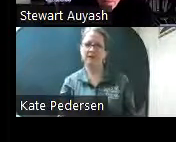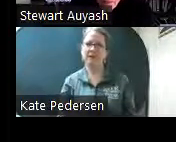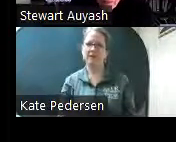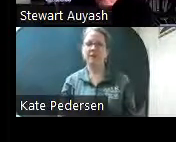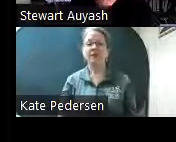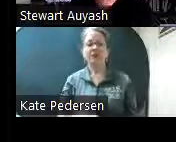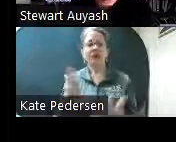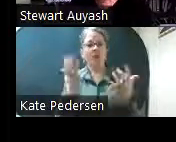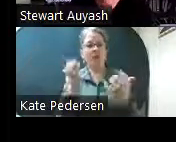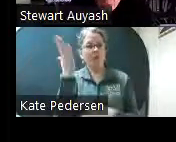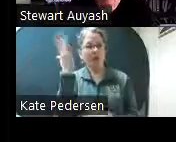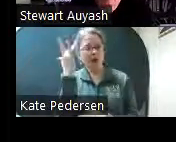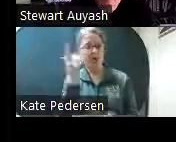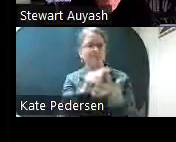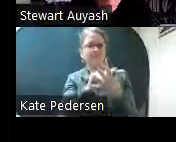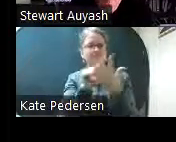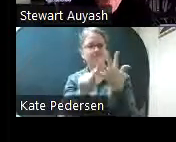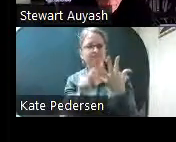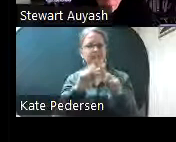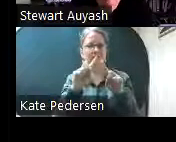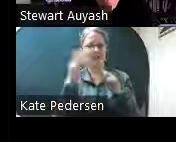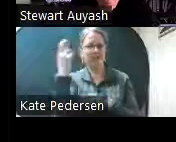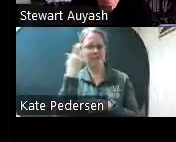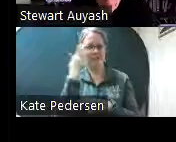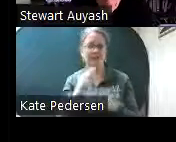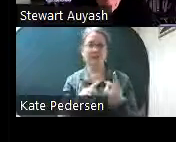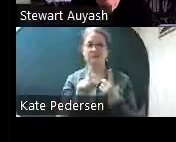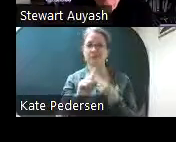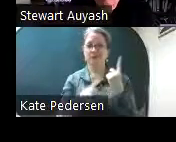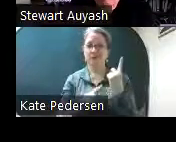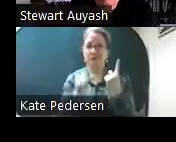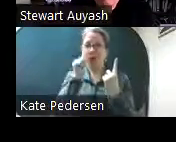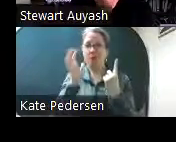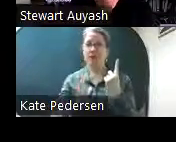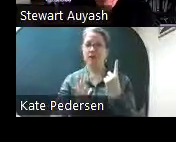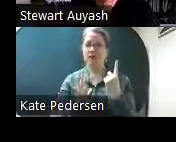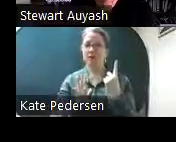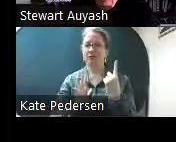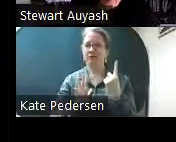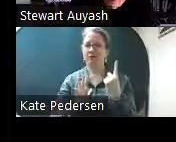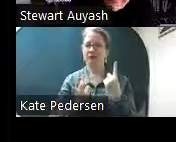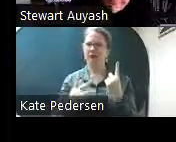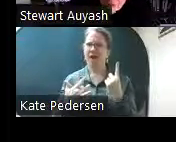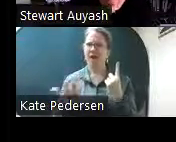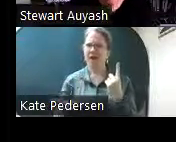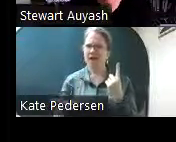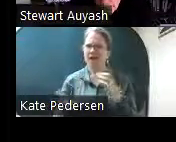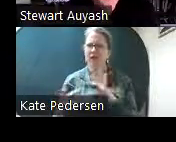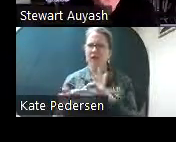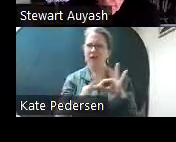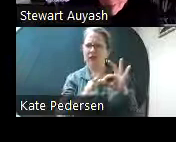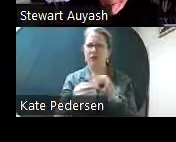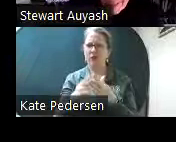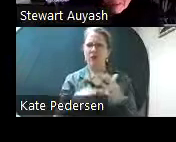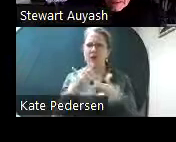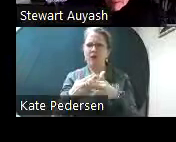They were wanted for a number of reasons. One, women in particular felt that it was related to what we call